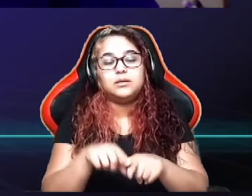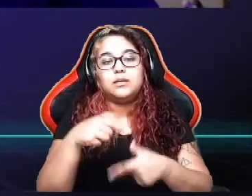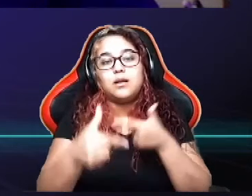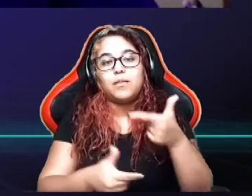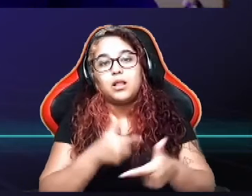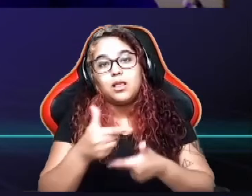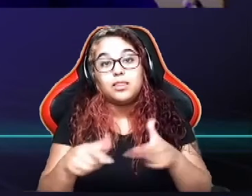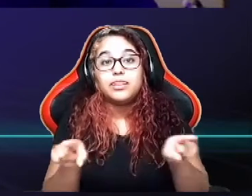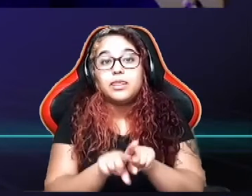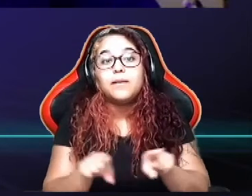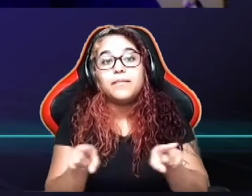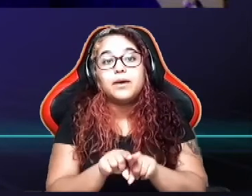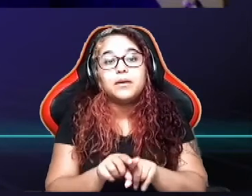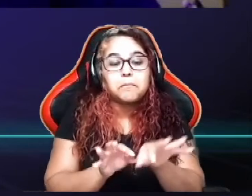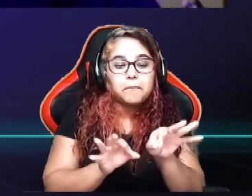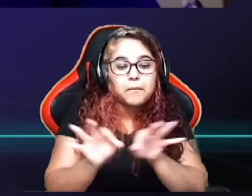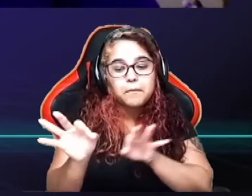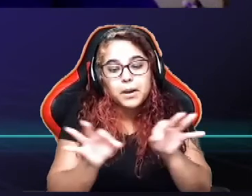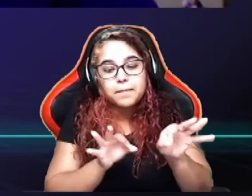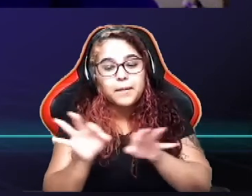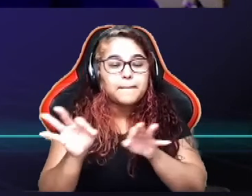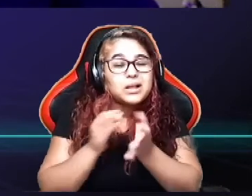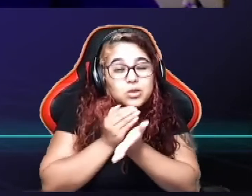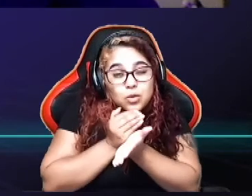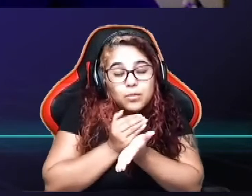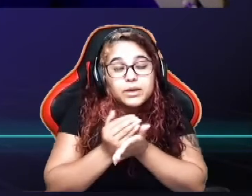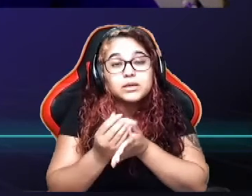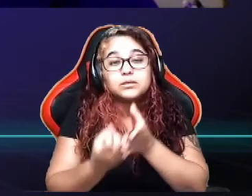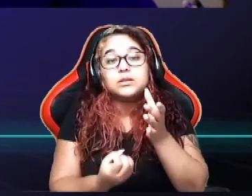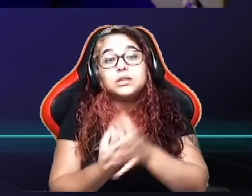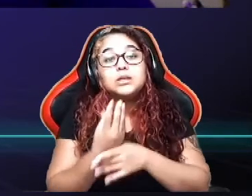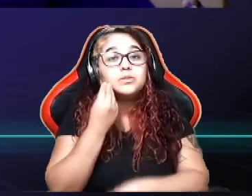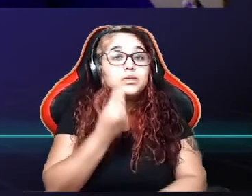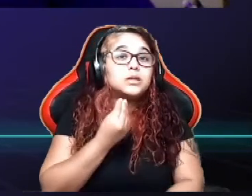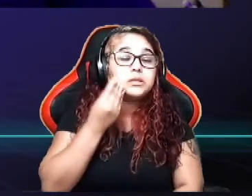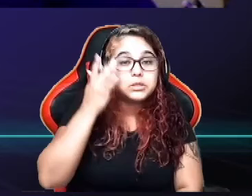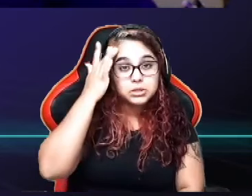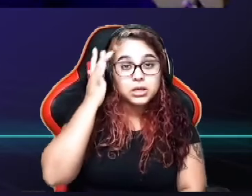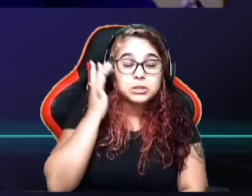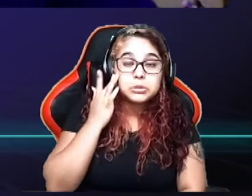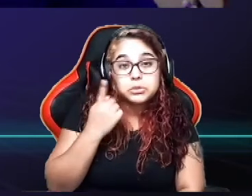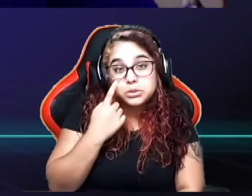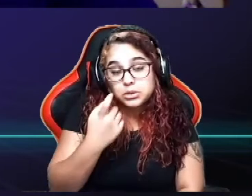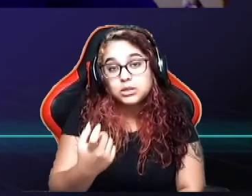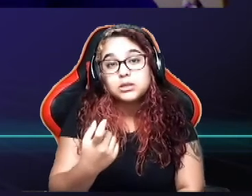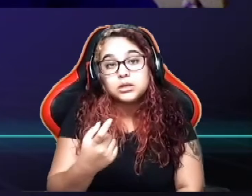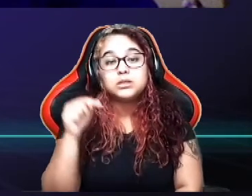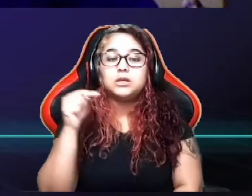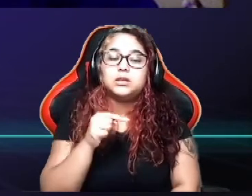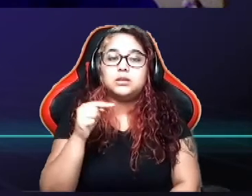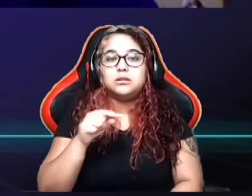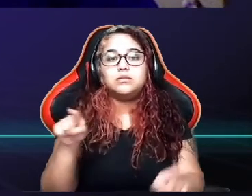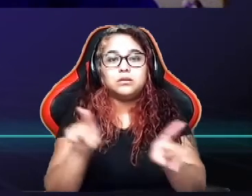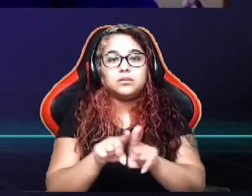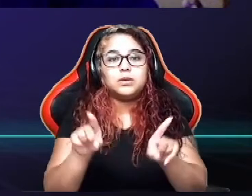we're working on. We want to go at the roots, creating experiences that we believe will work.